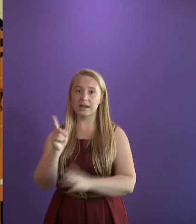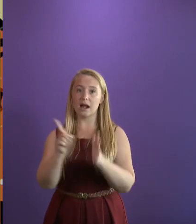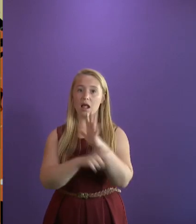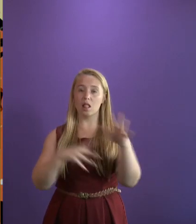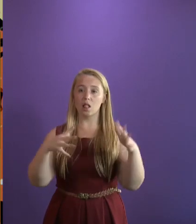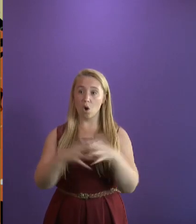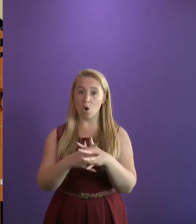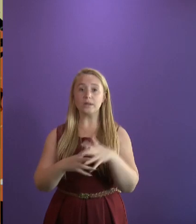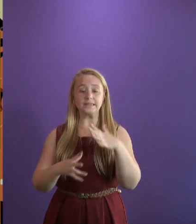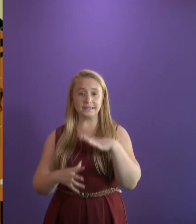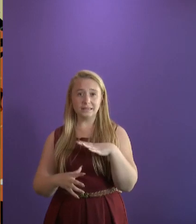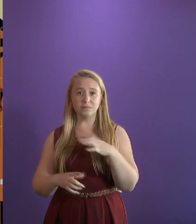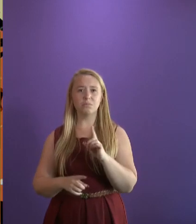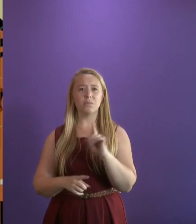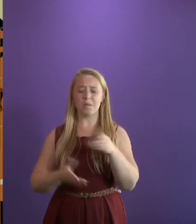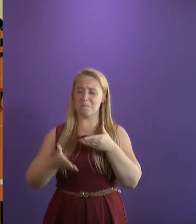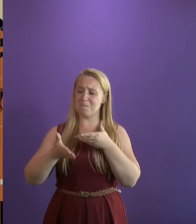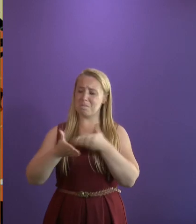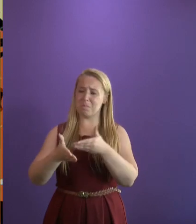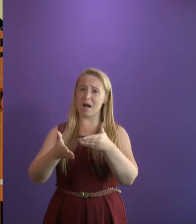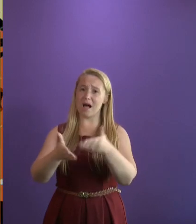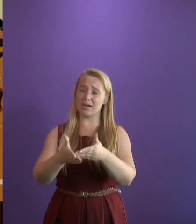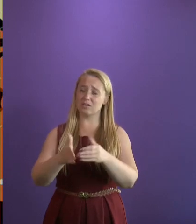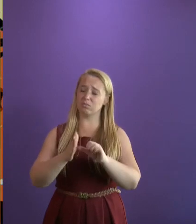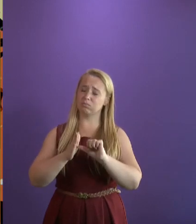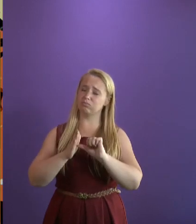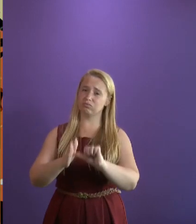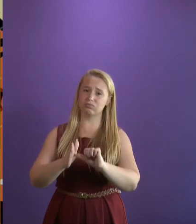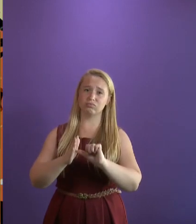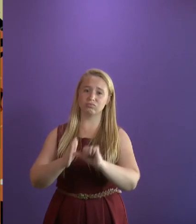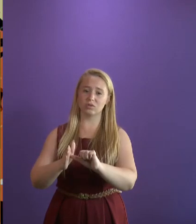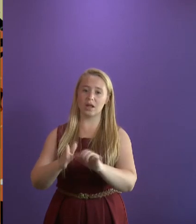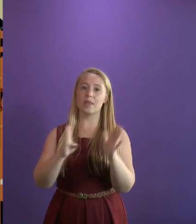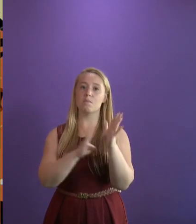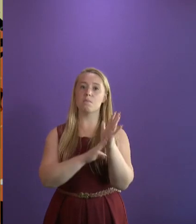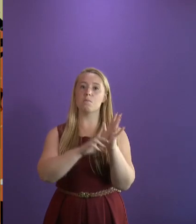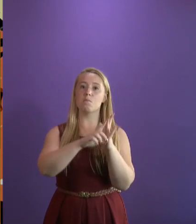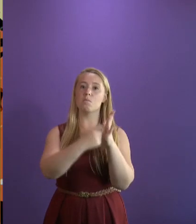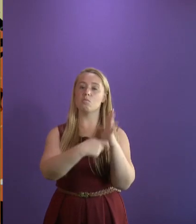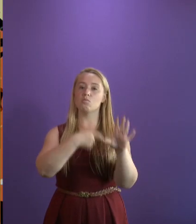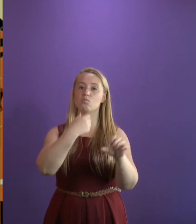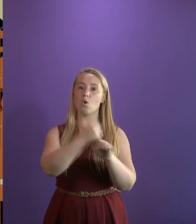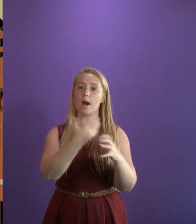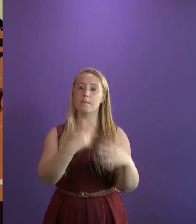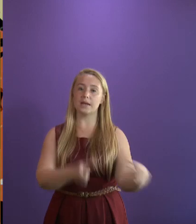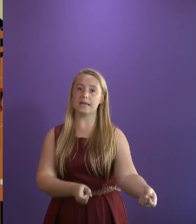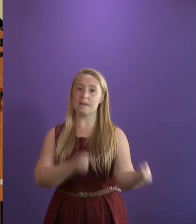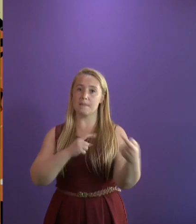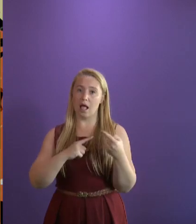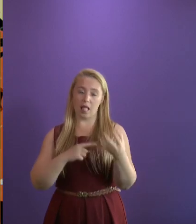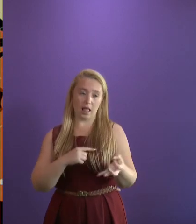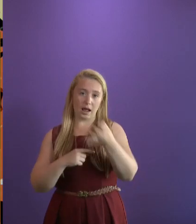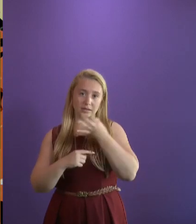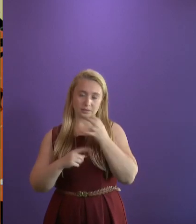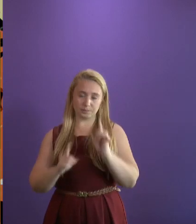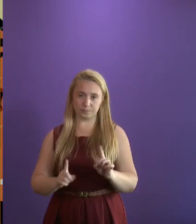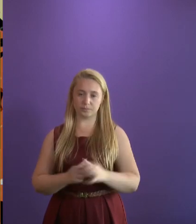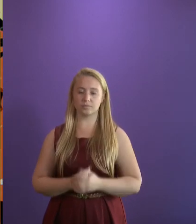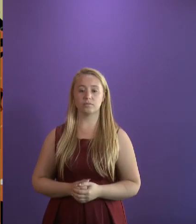are really high. And to add to that, Morag, by email, has asked, does anyone know how